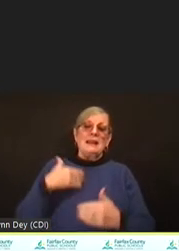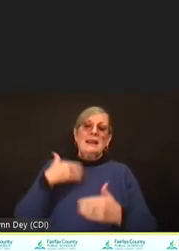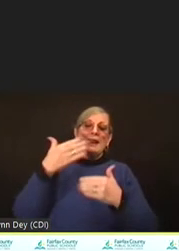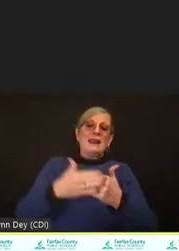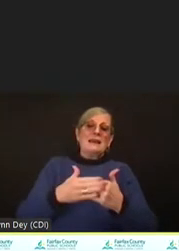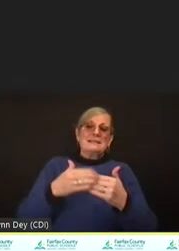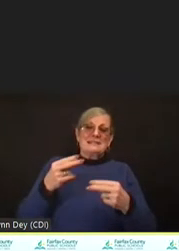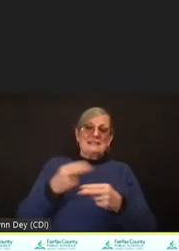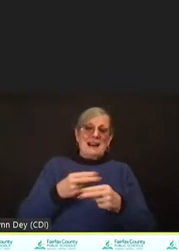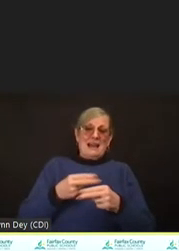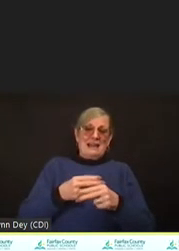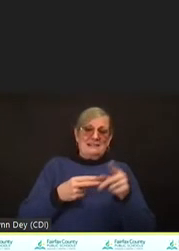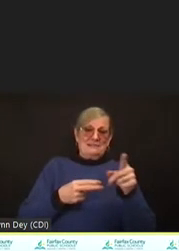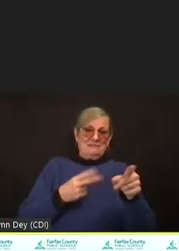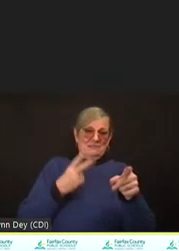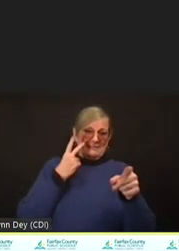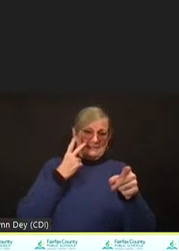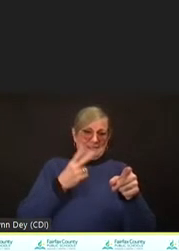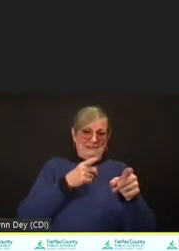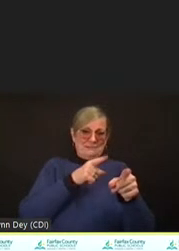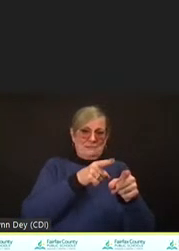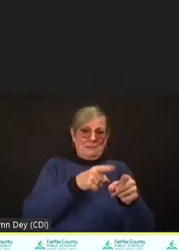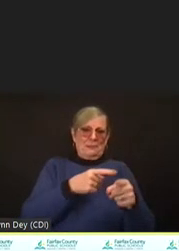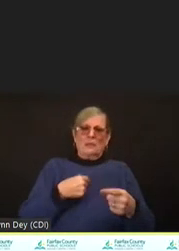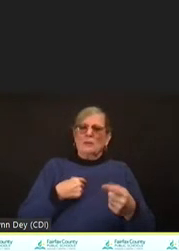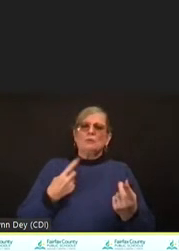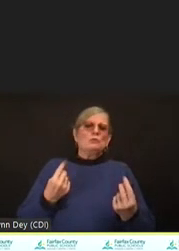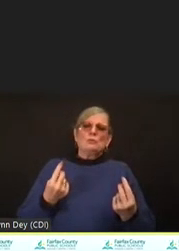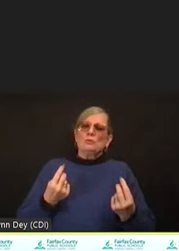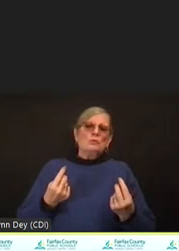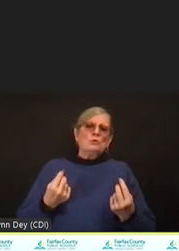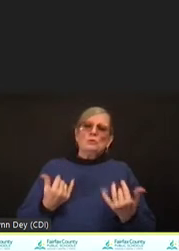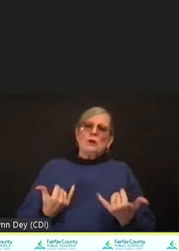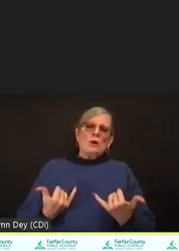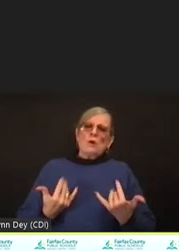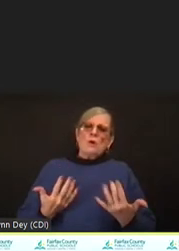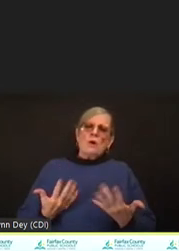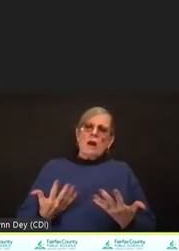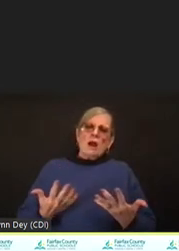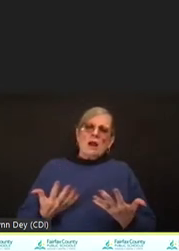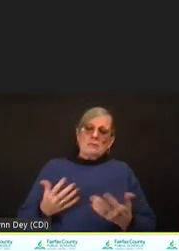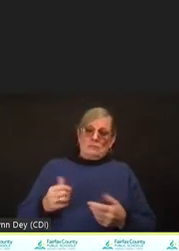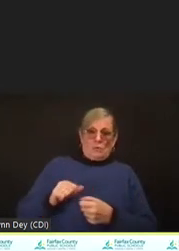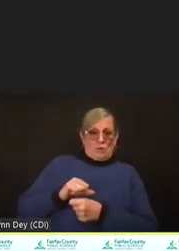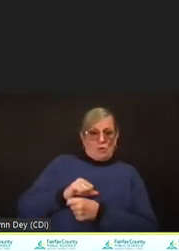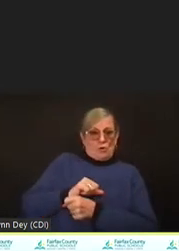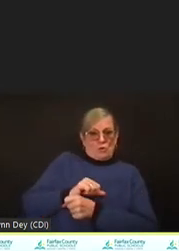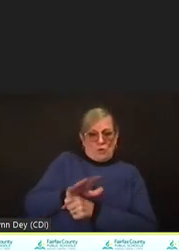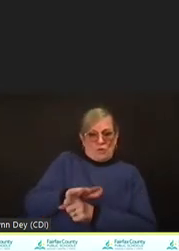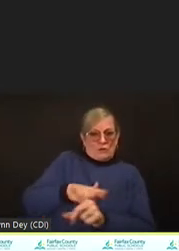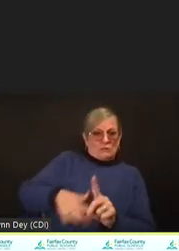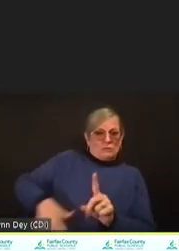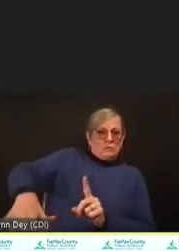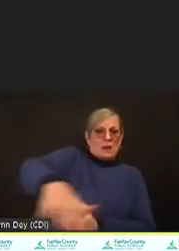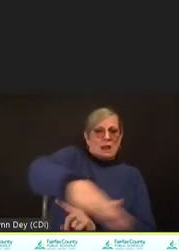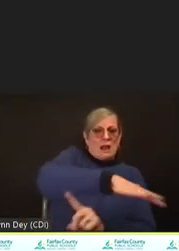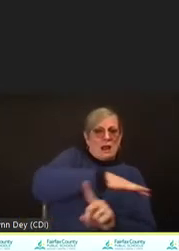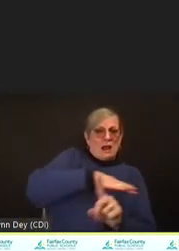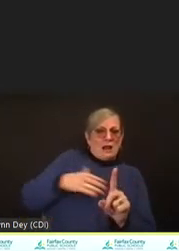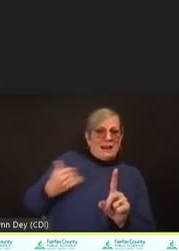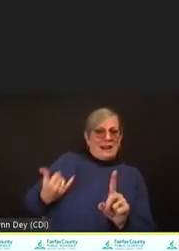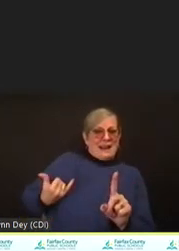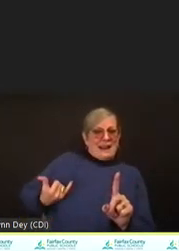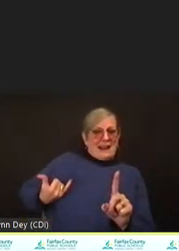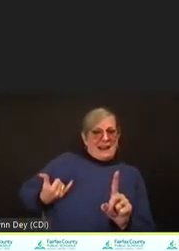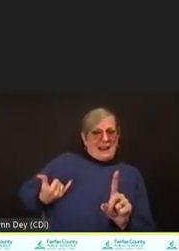see exactly what we're doing in terms of the context for COVID-19 and what we're currently doing around